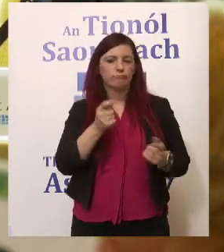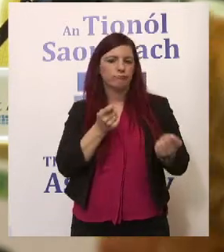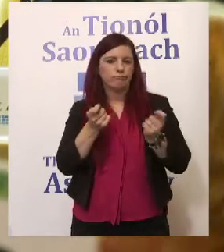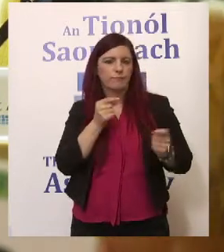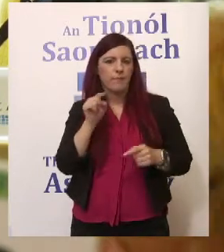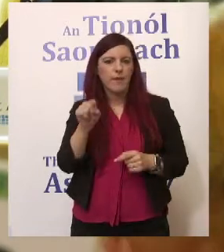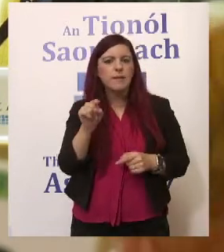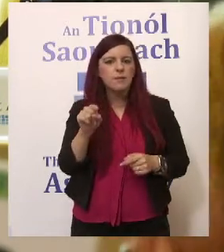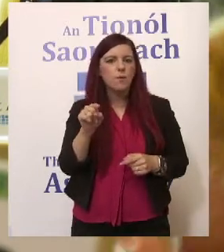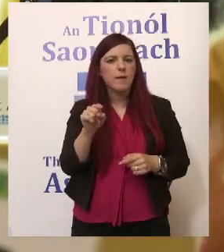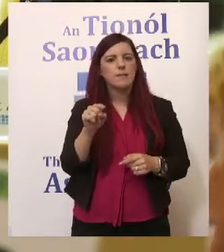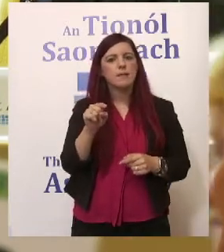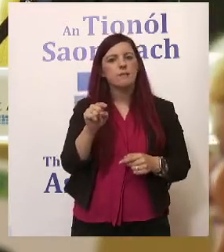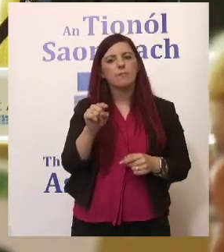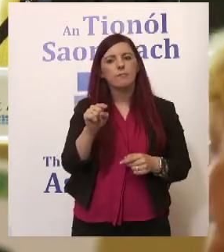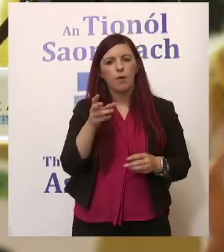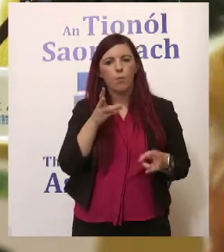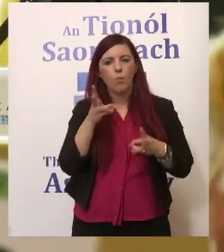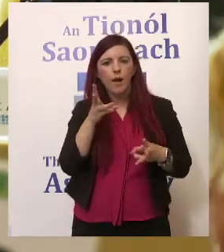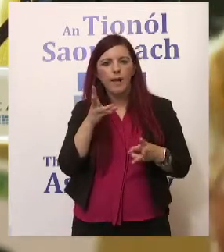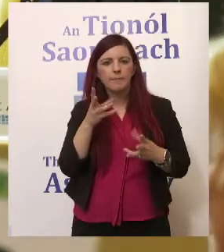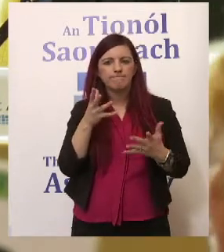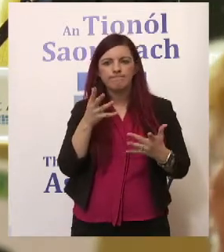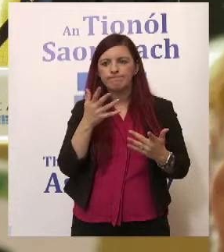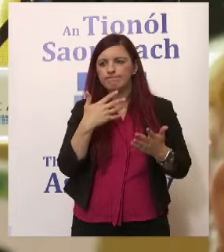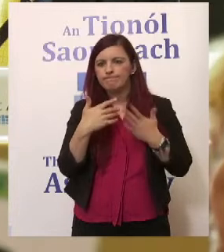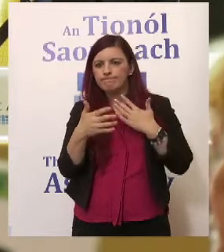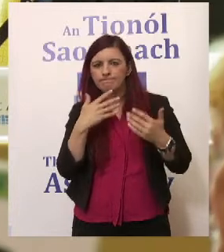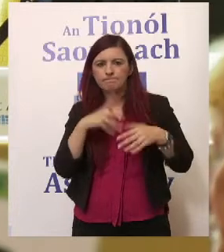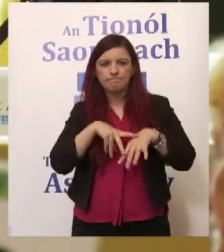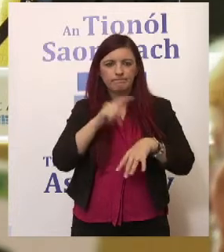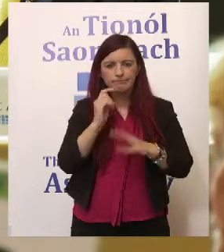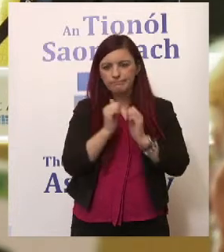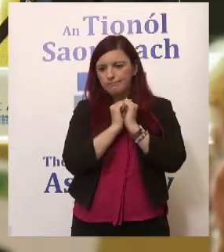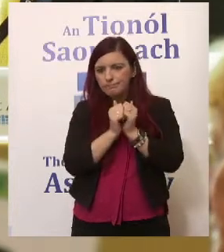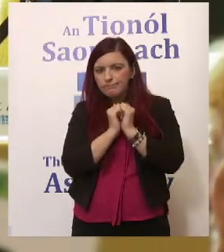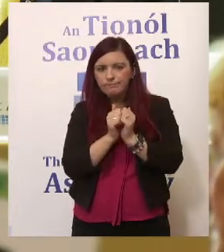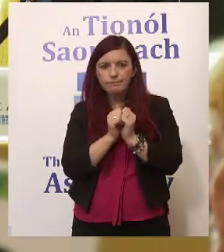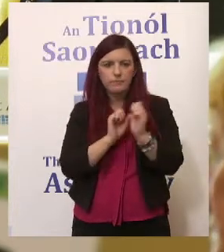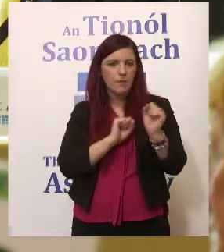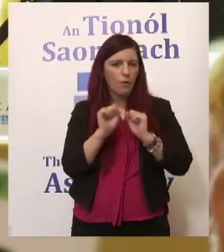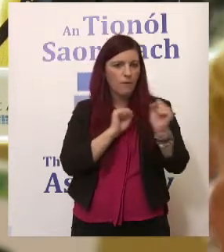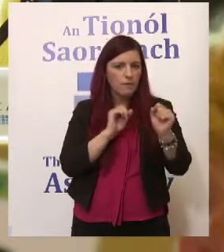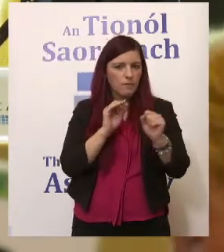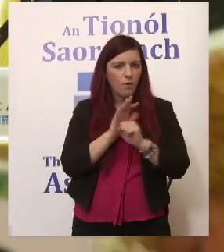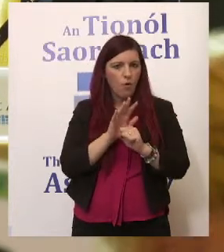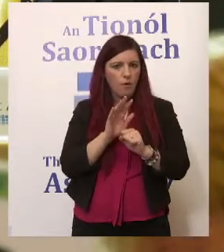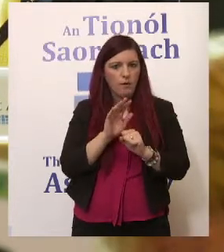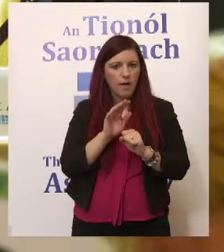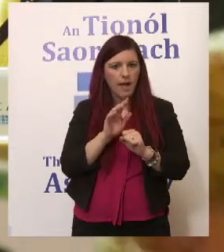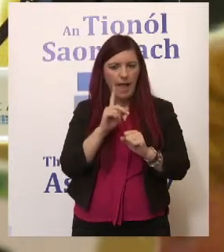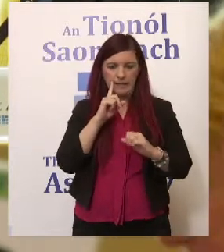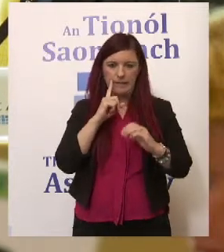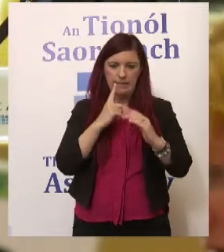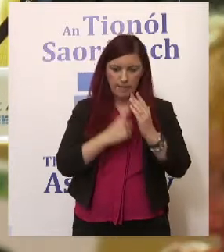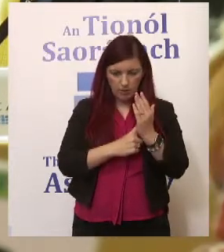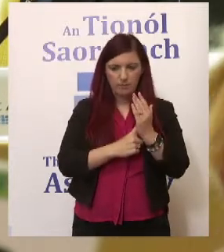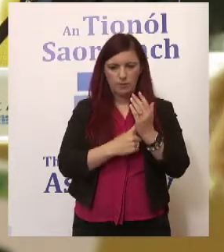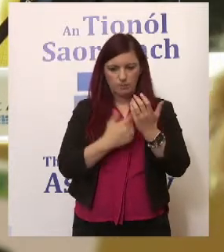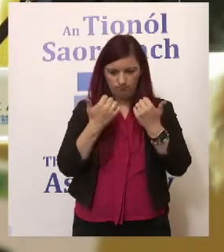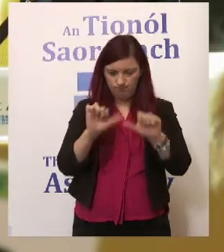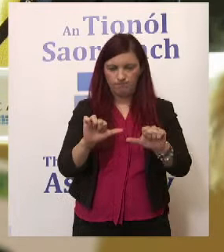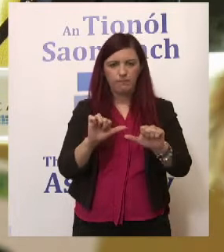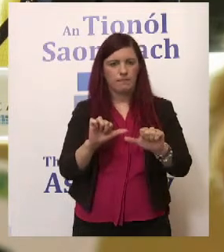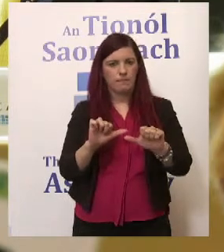therefore, it's working out what is the most appropriate level for a decision to be made. So it's